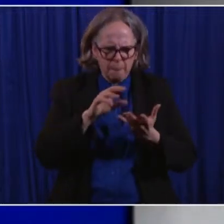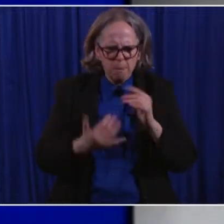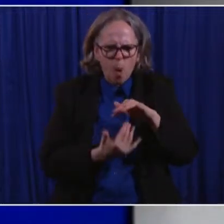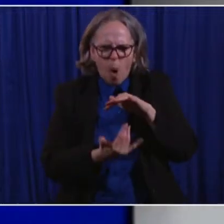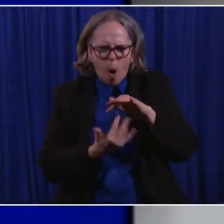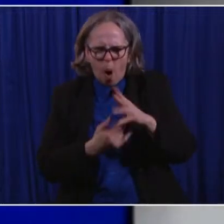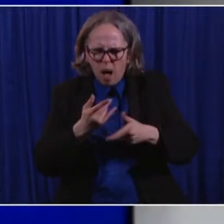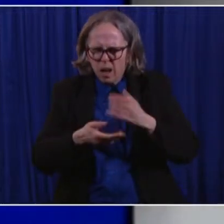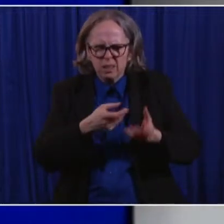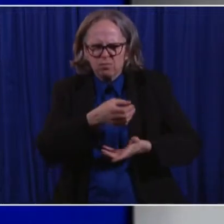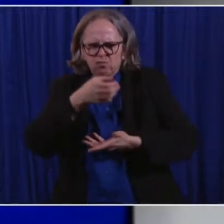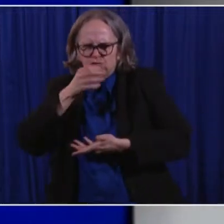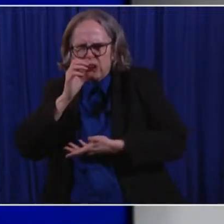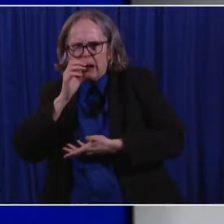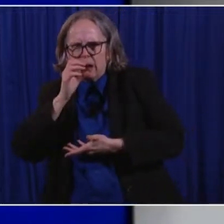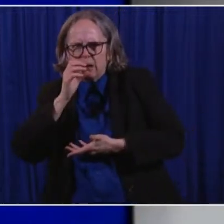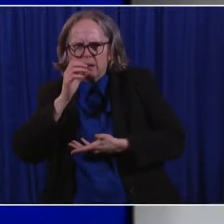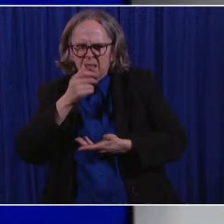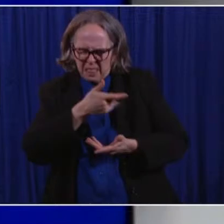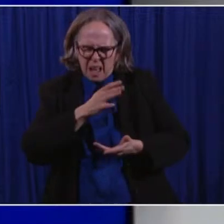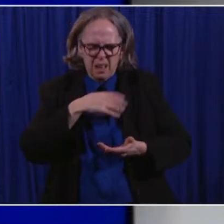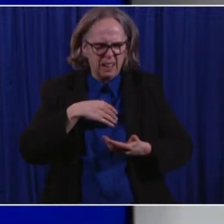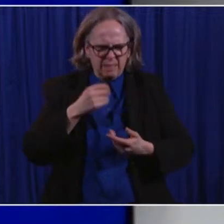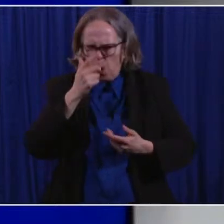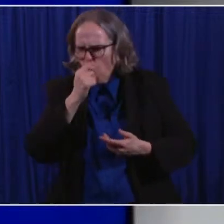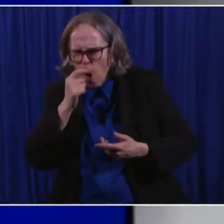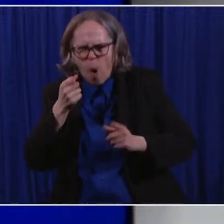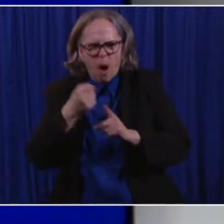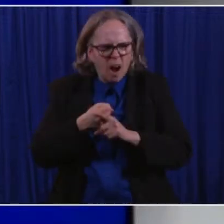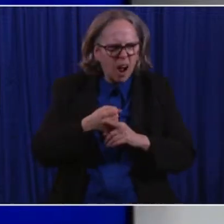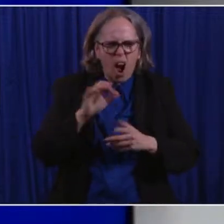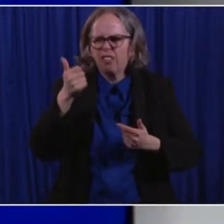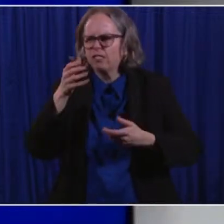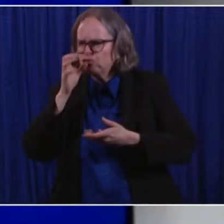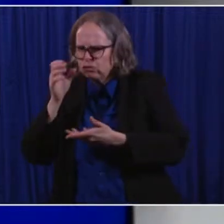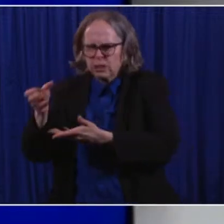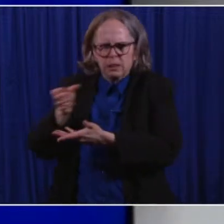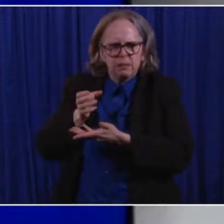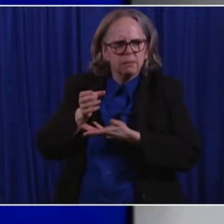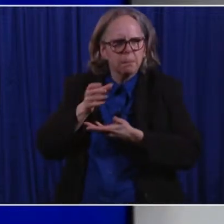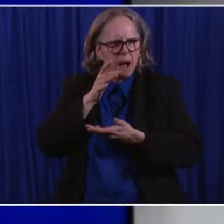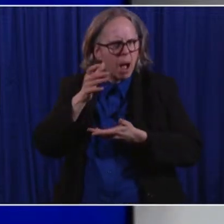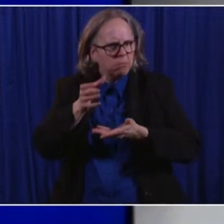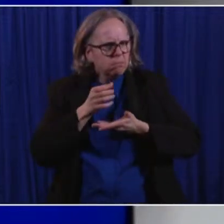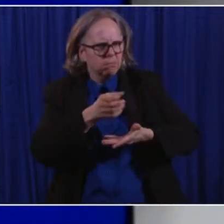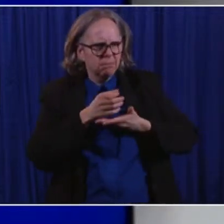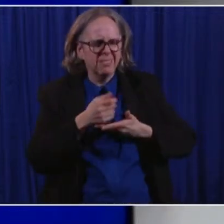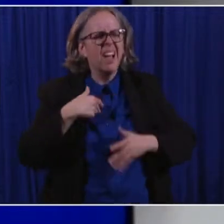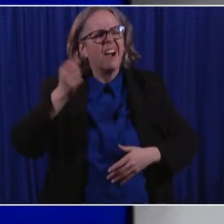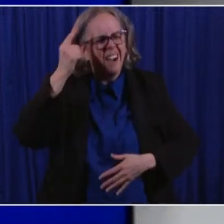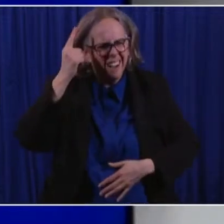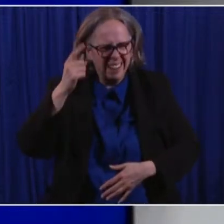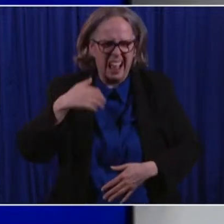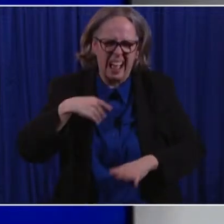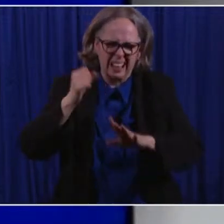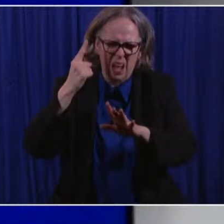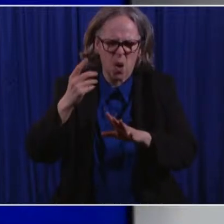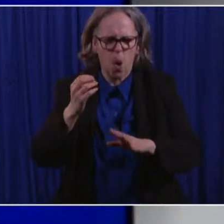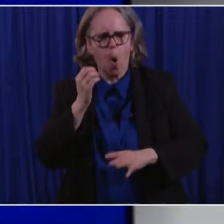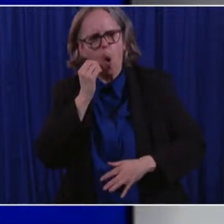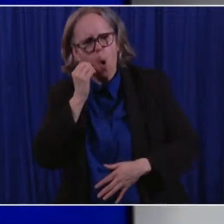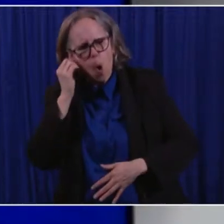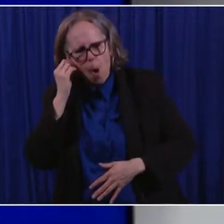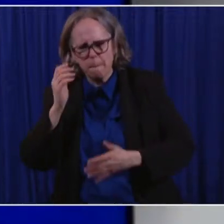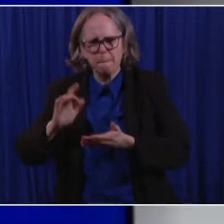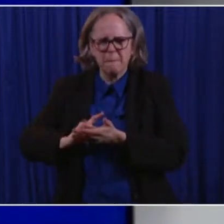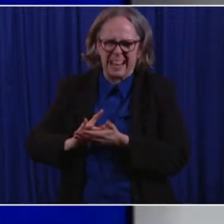And so she had all kinds of home remedies. But I want to encourage you to not depend on home remedies, because they're not going to help you. Get the vaccine.